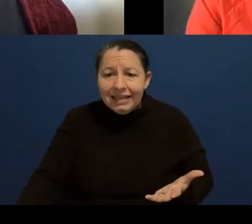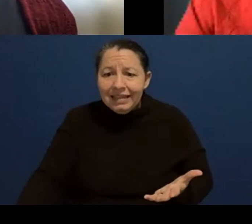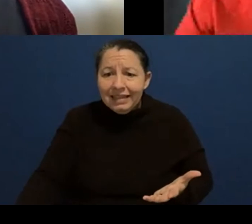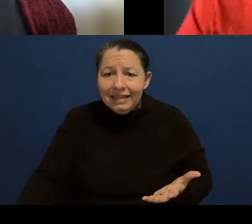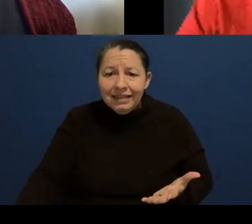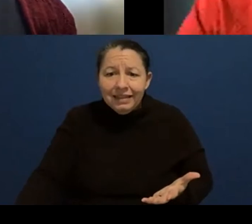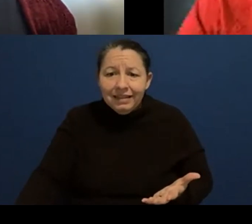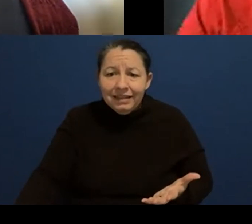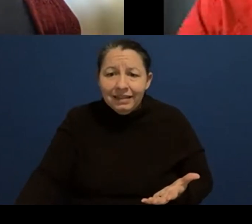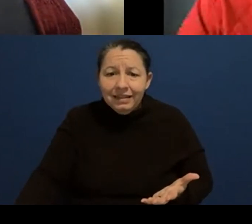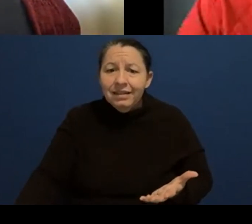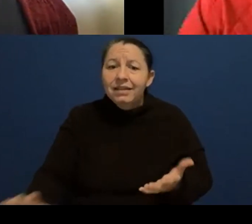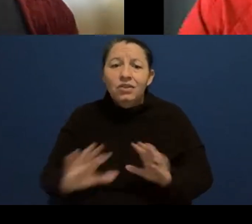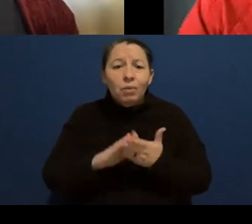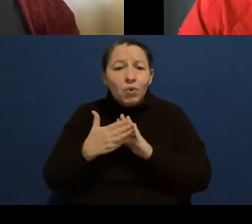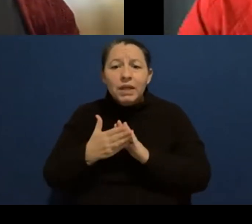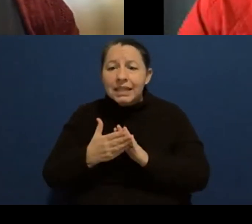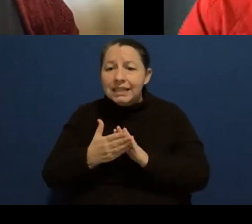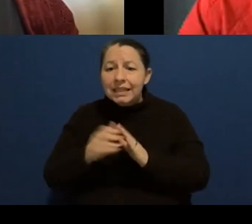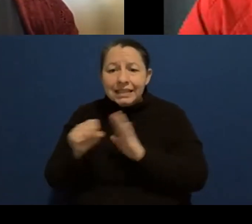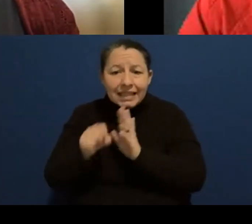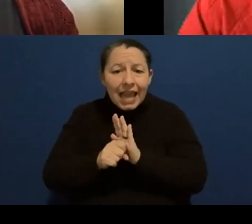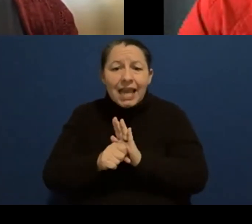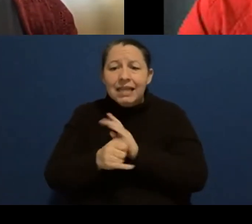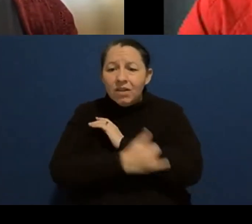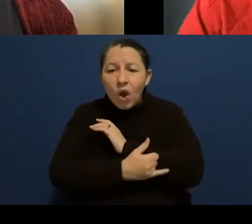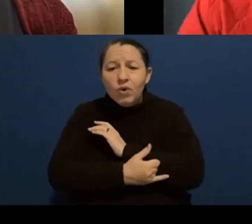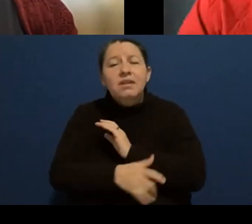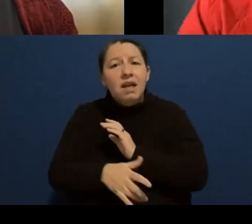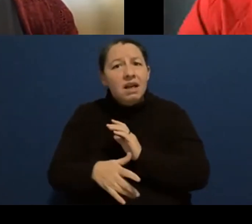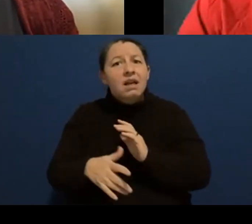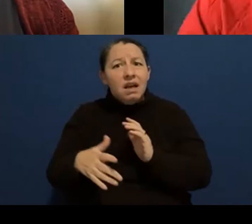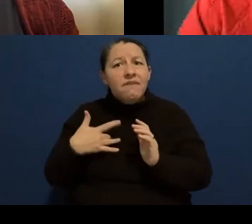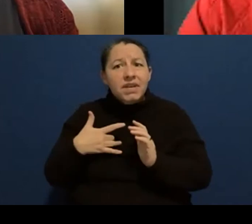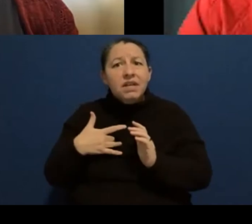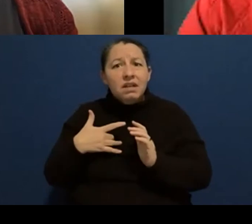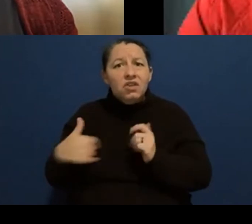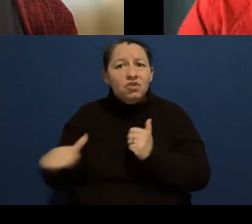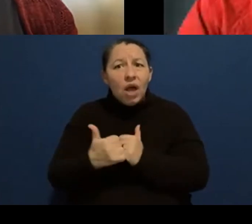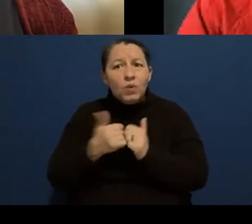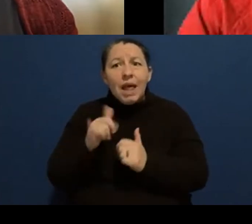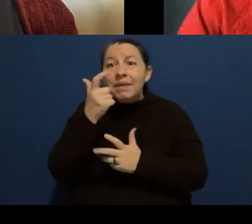are still finding it difficult because a lot of it is hidden activity. So